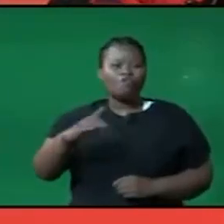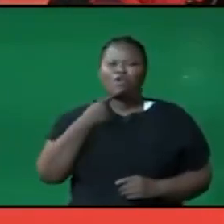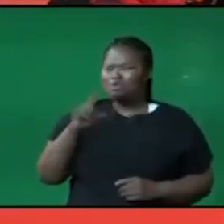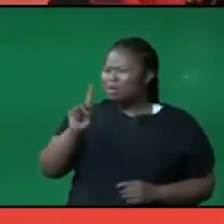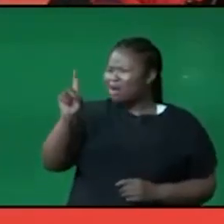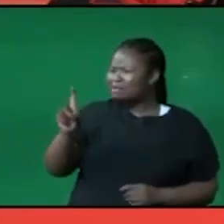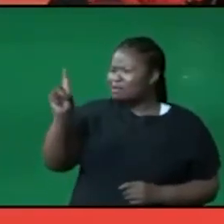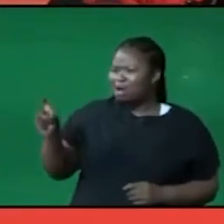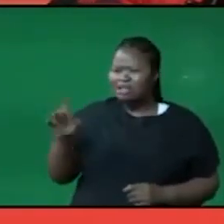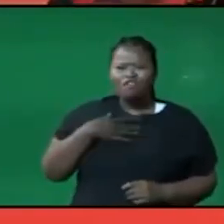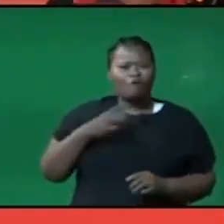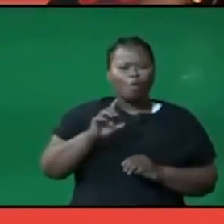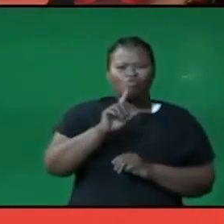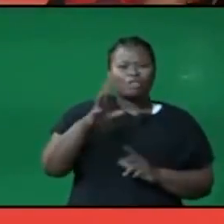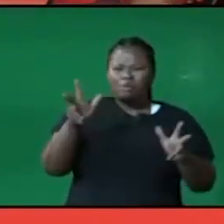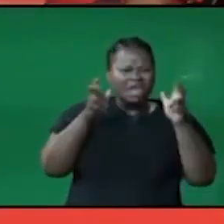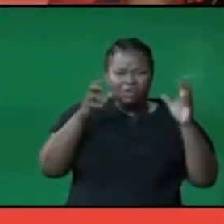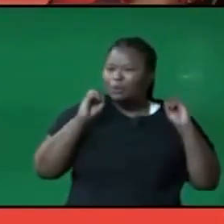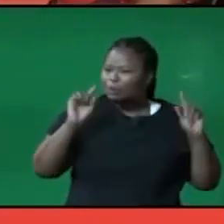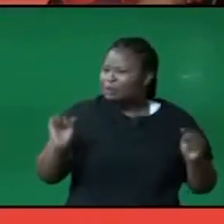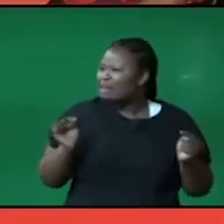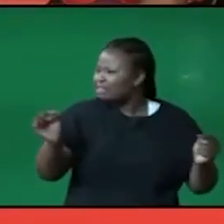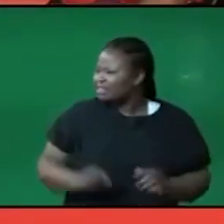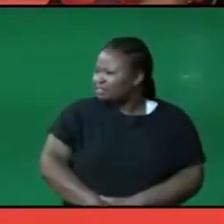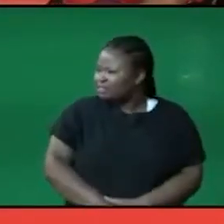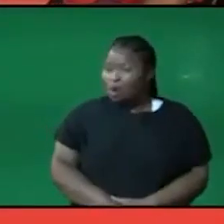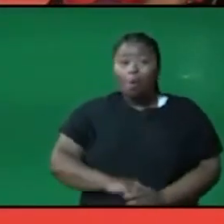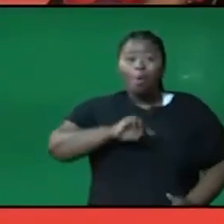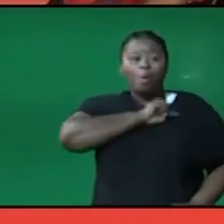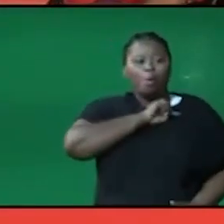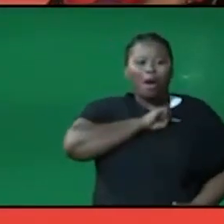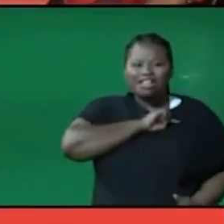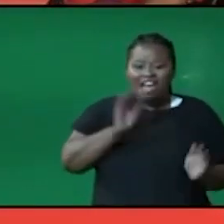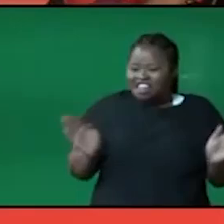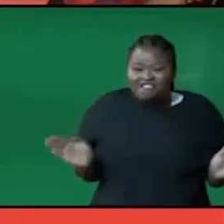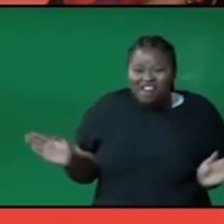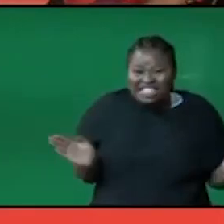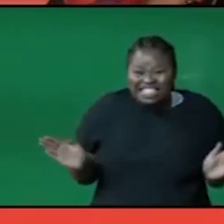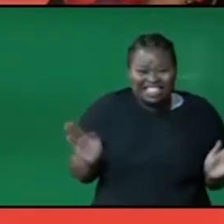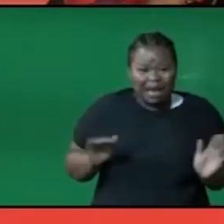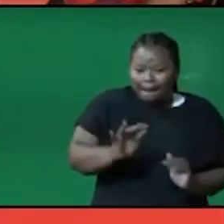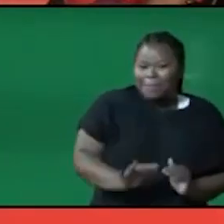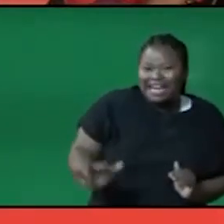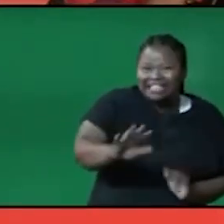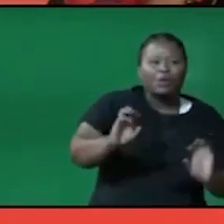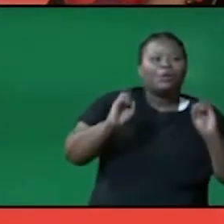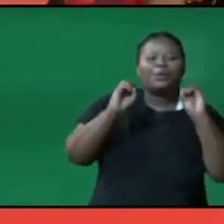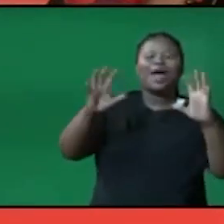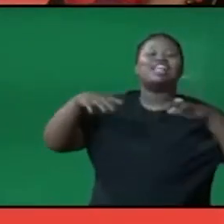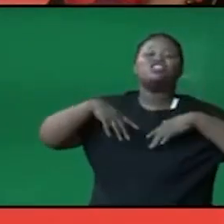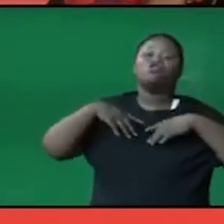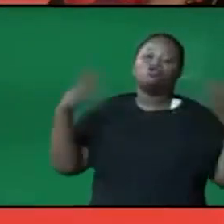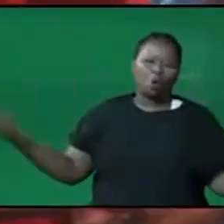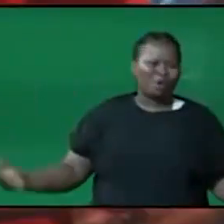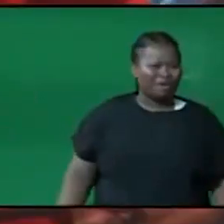ask questions, we can't hear you. Because they've got no facilities, latest facilities.